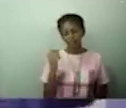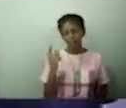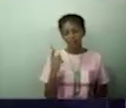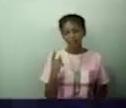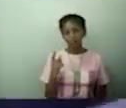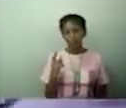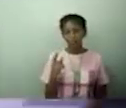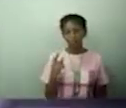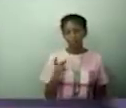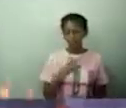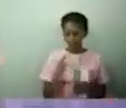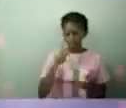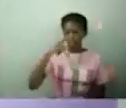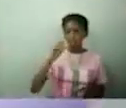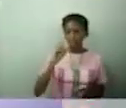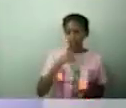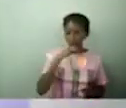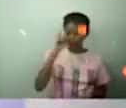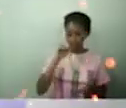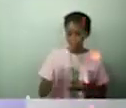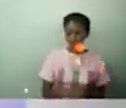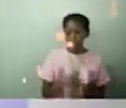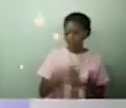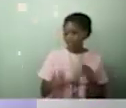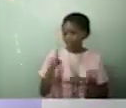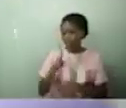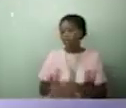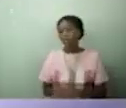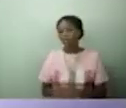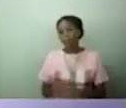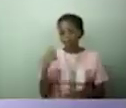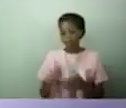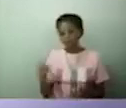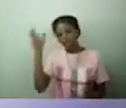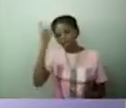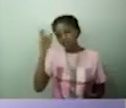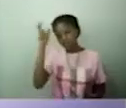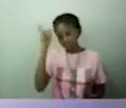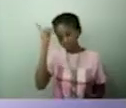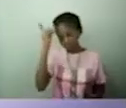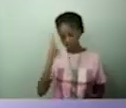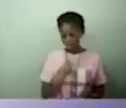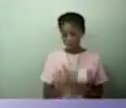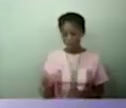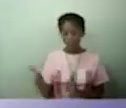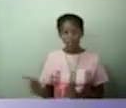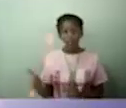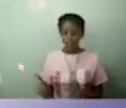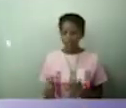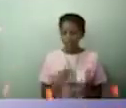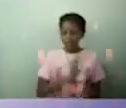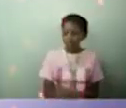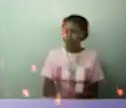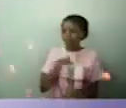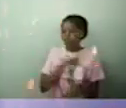So the point is that in this time where the devil is pushing and pushing and